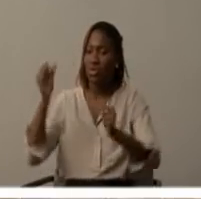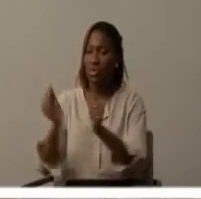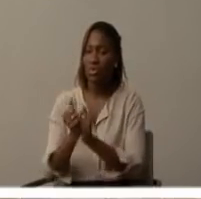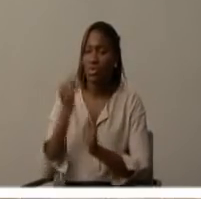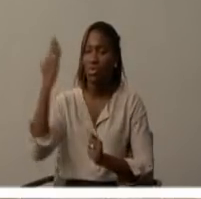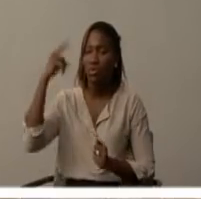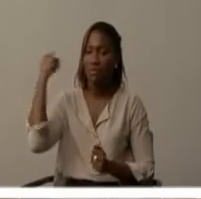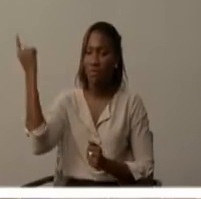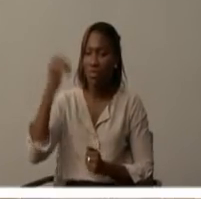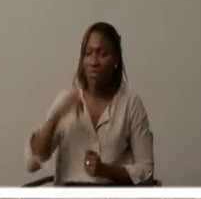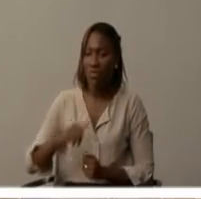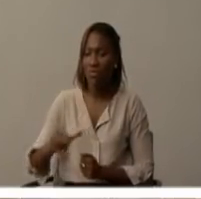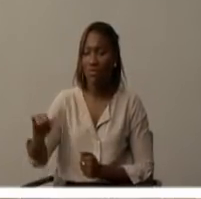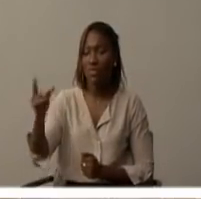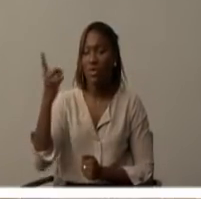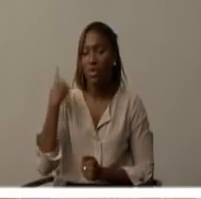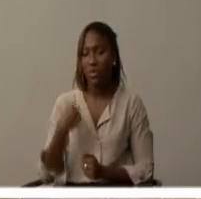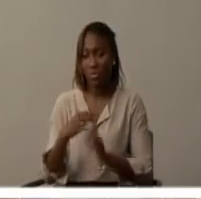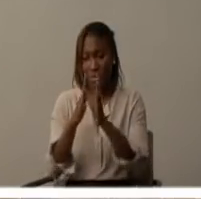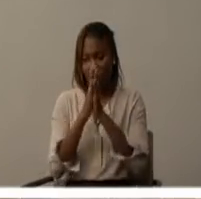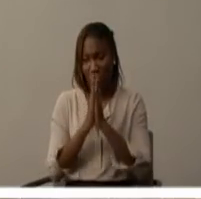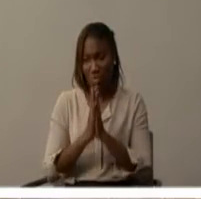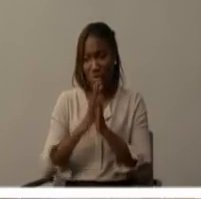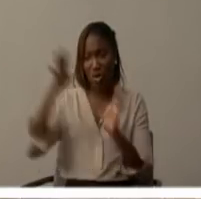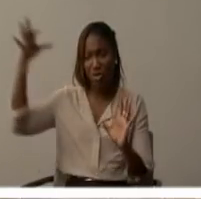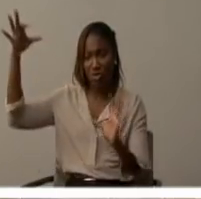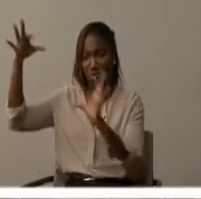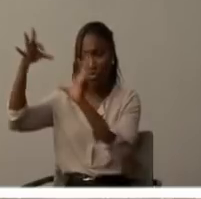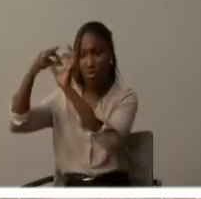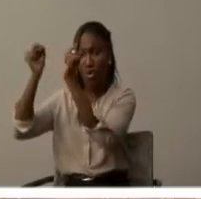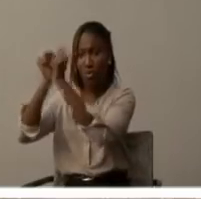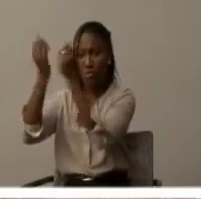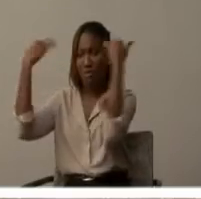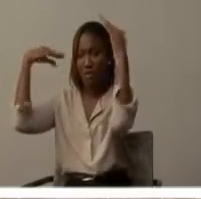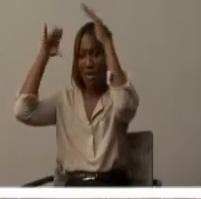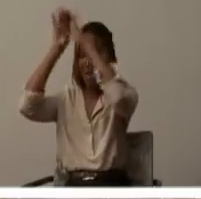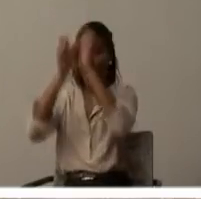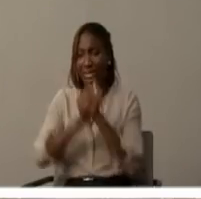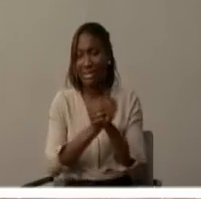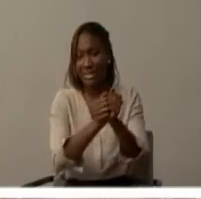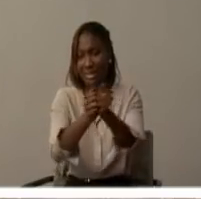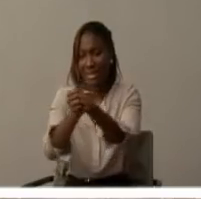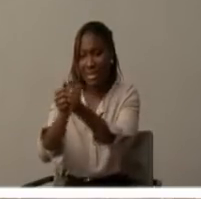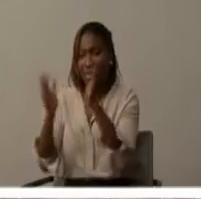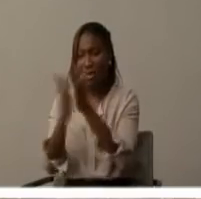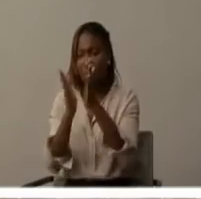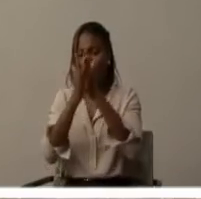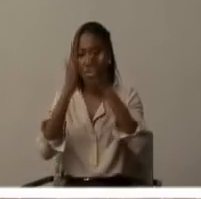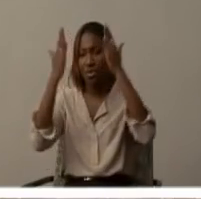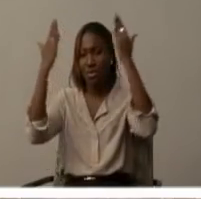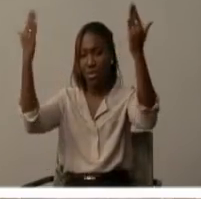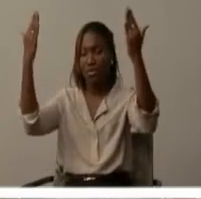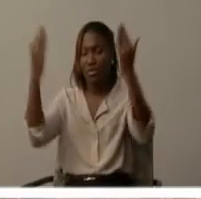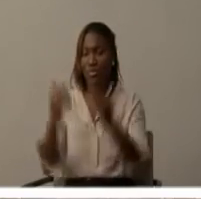May our voices, we pray, join with theirs in one chorus of exultant praise as we acclaim.